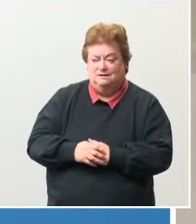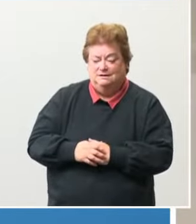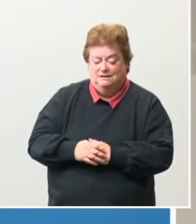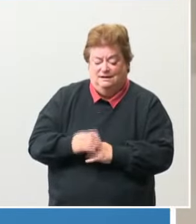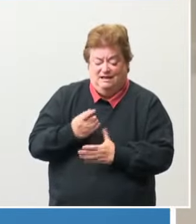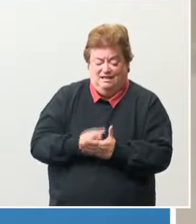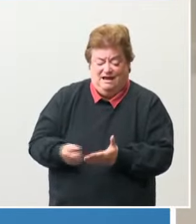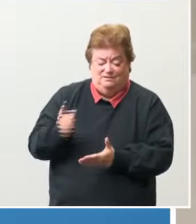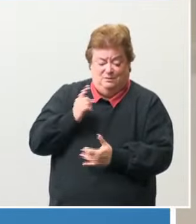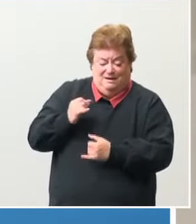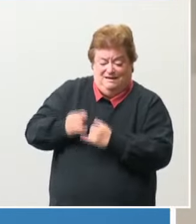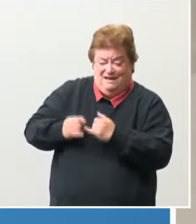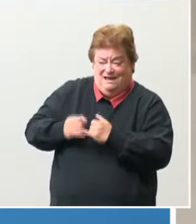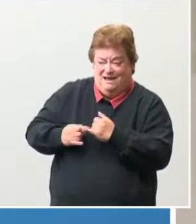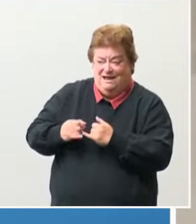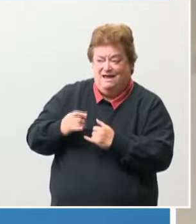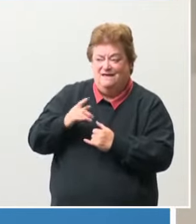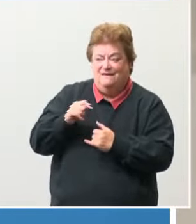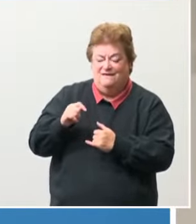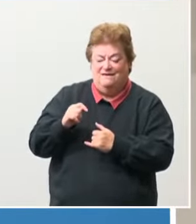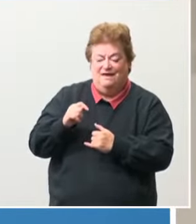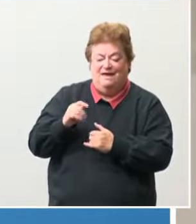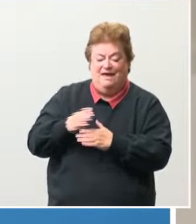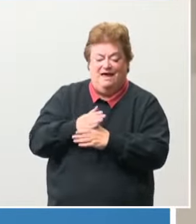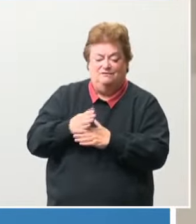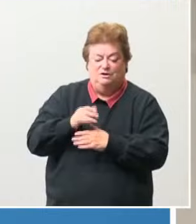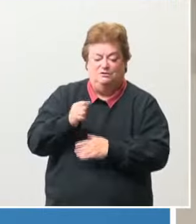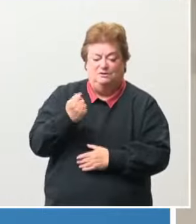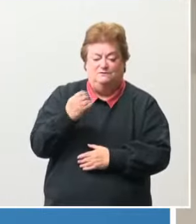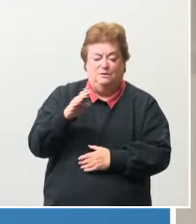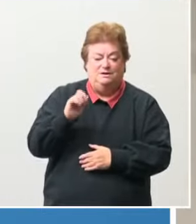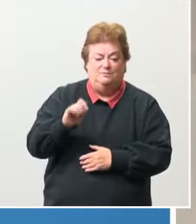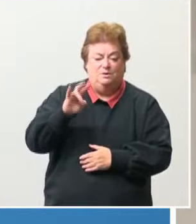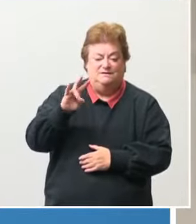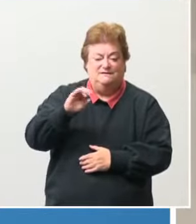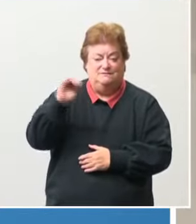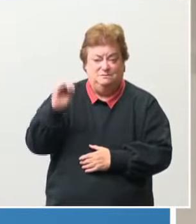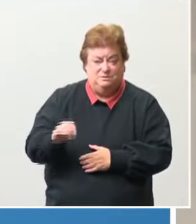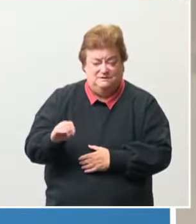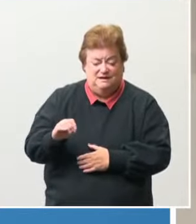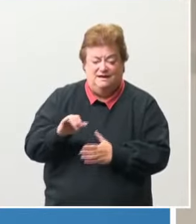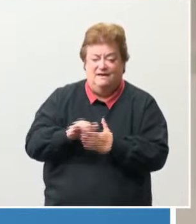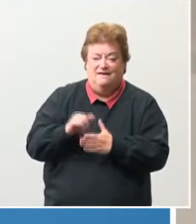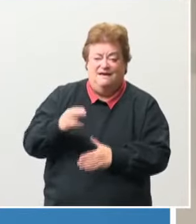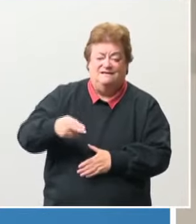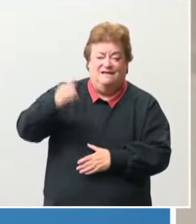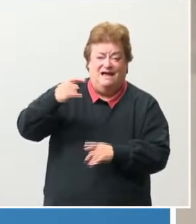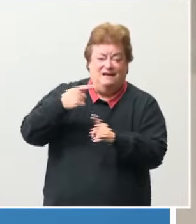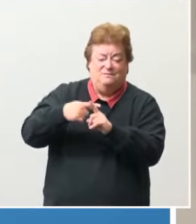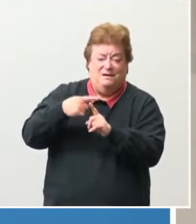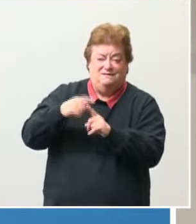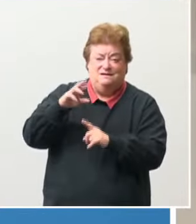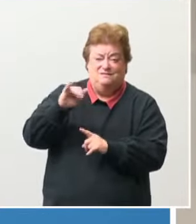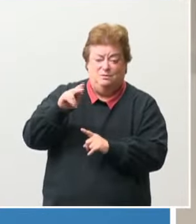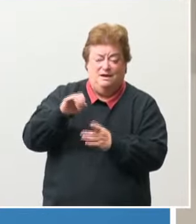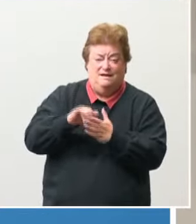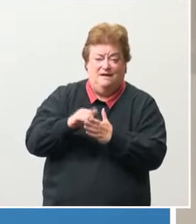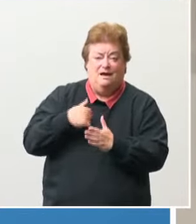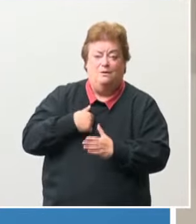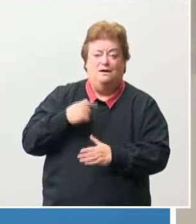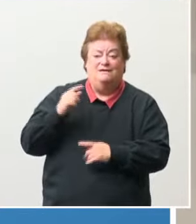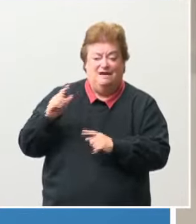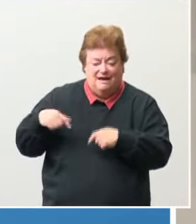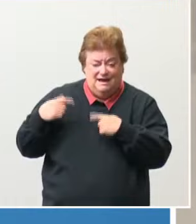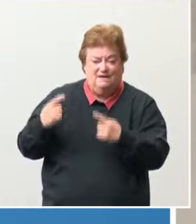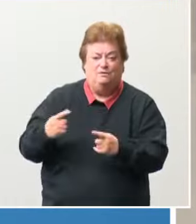last week, the rate had reached 14.7%. This is the highest positivity rate we've ever